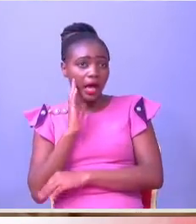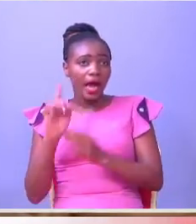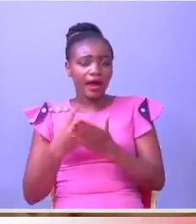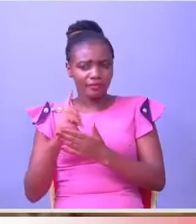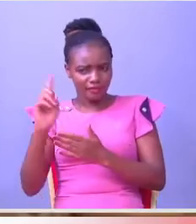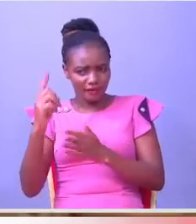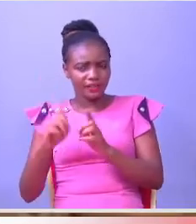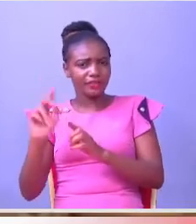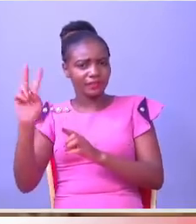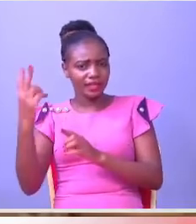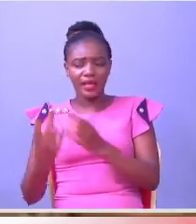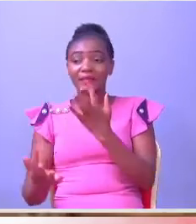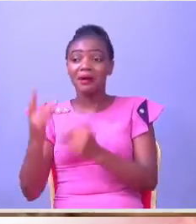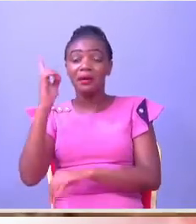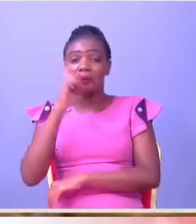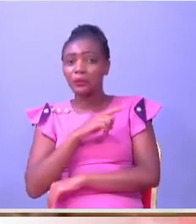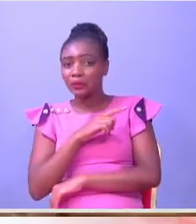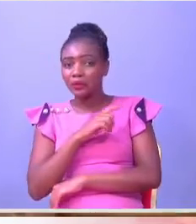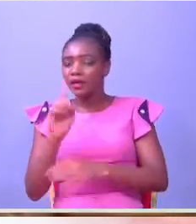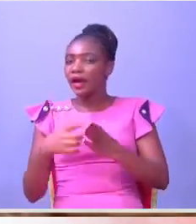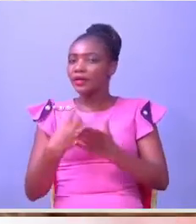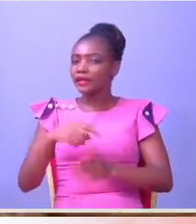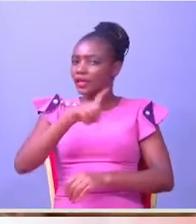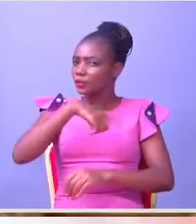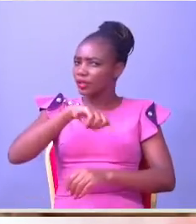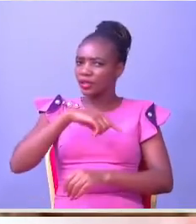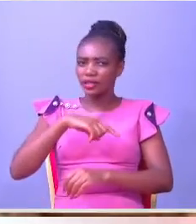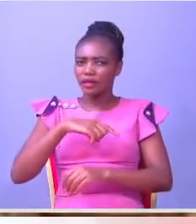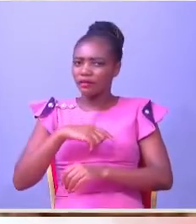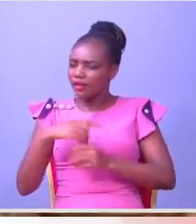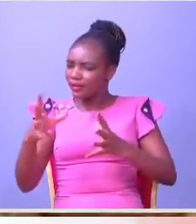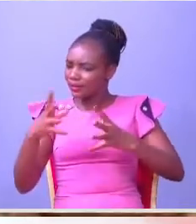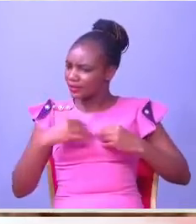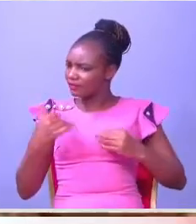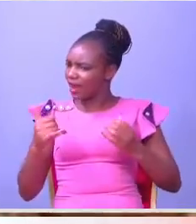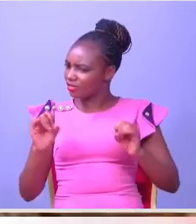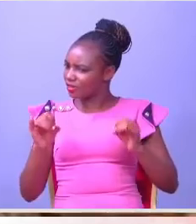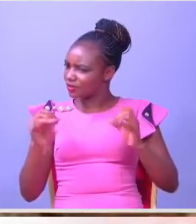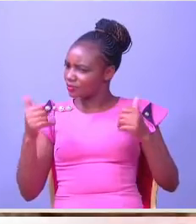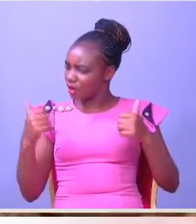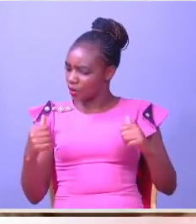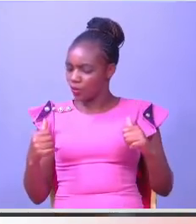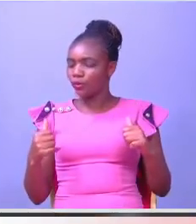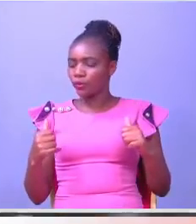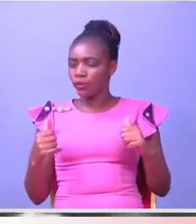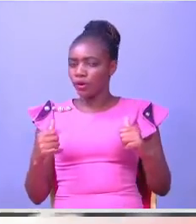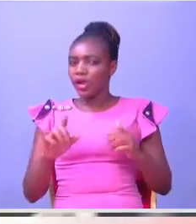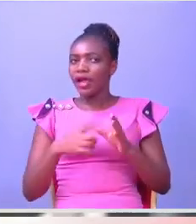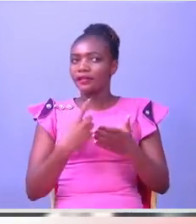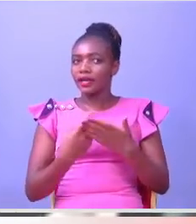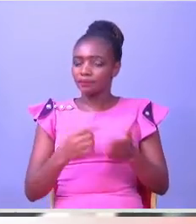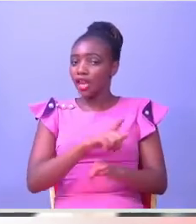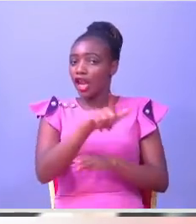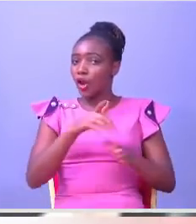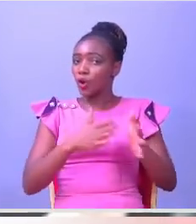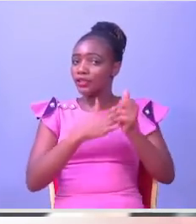na wa pili tukapata wameshachomwa. Sasa hatukuweza kupata habari kamili mahali wangeelekea baada ya kuchoma hawa. Local administration